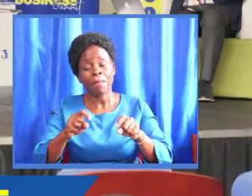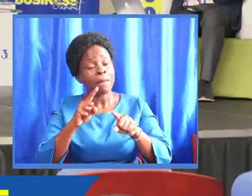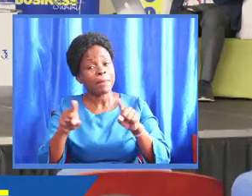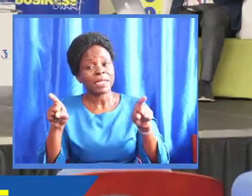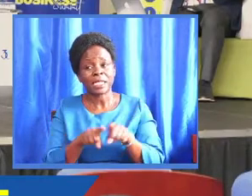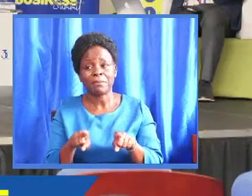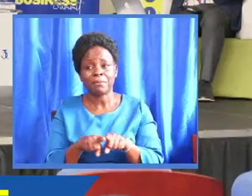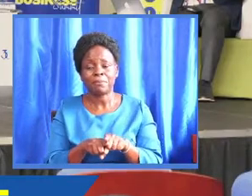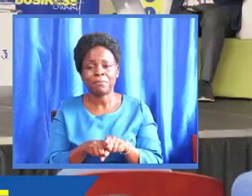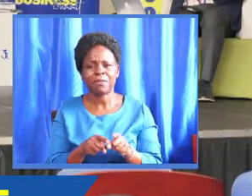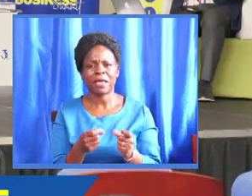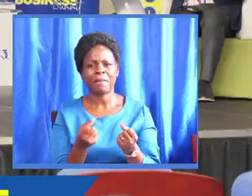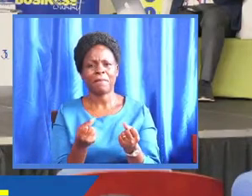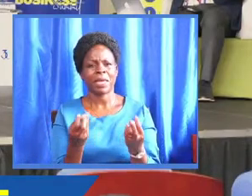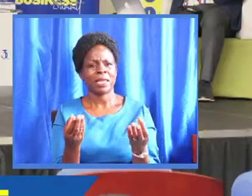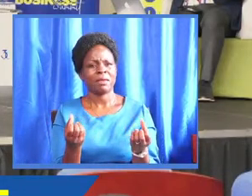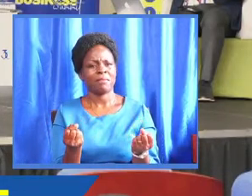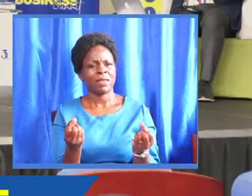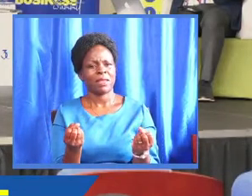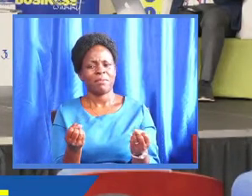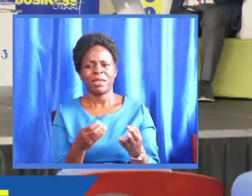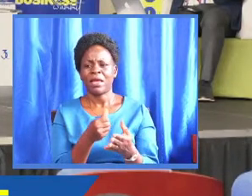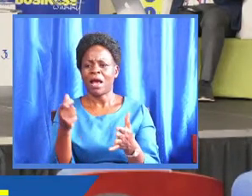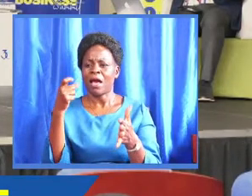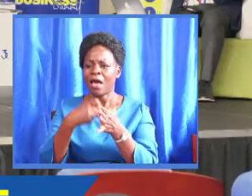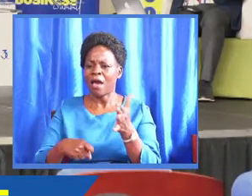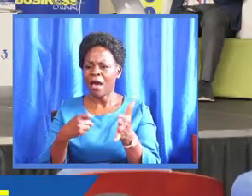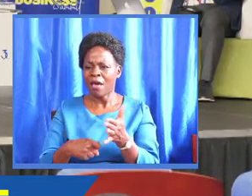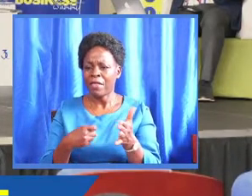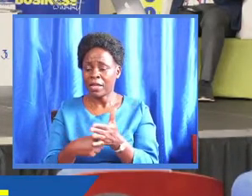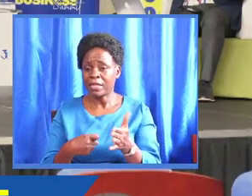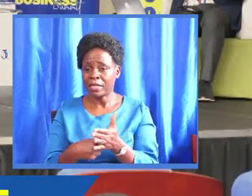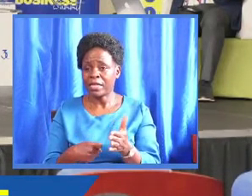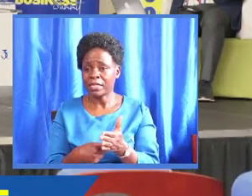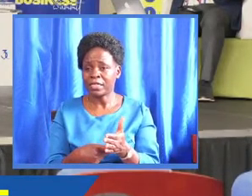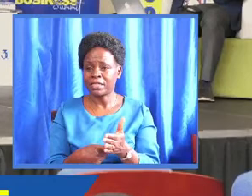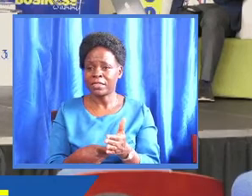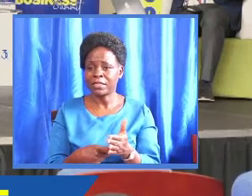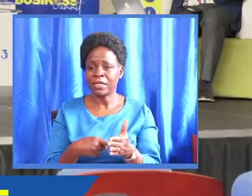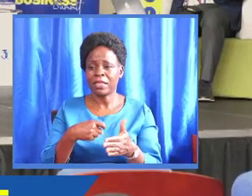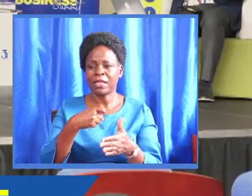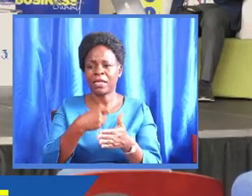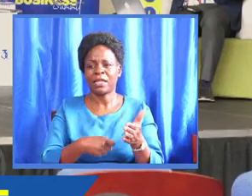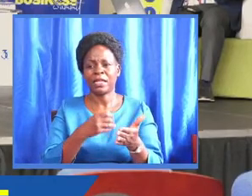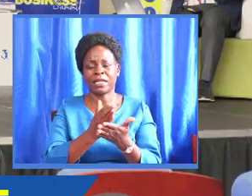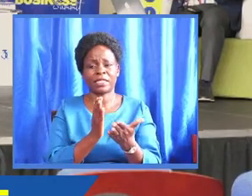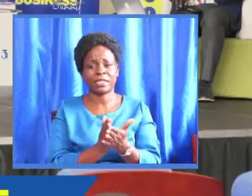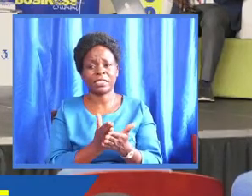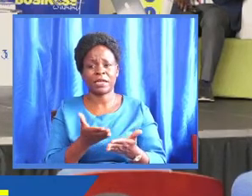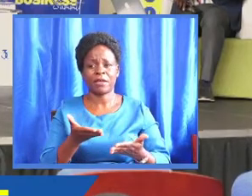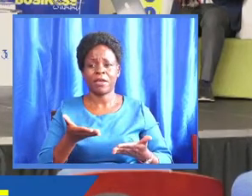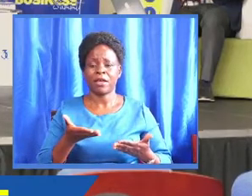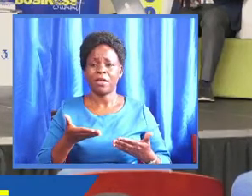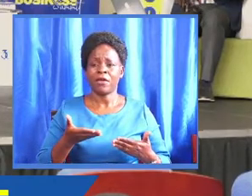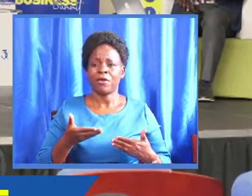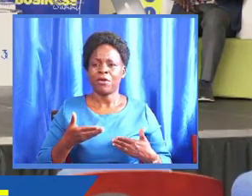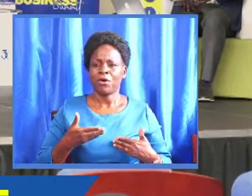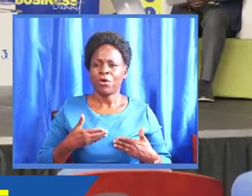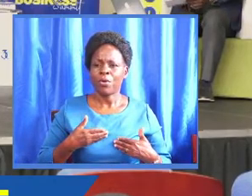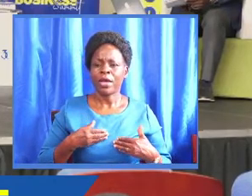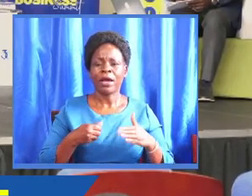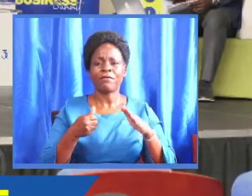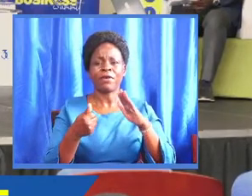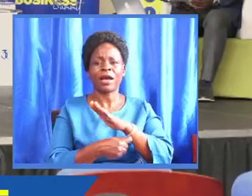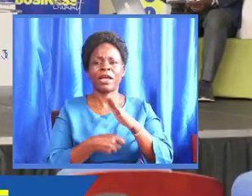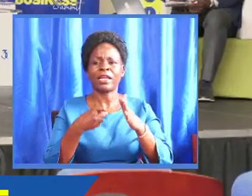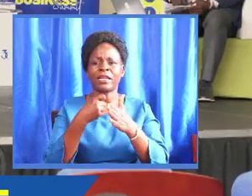also, there are many other taxes along with that sector. We have capital gains tax under income tax